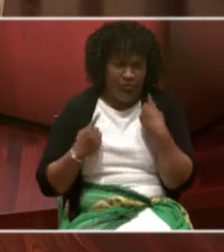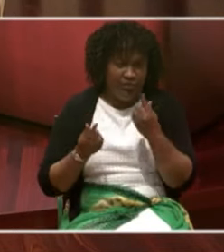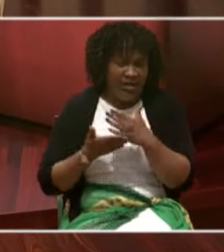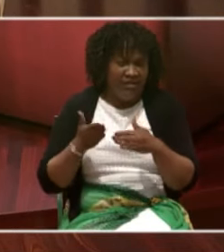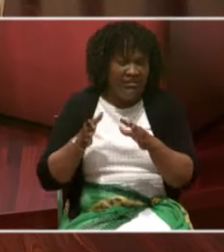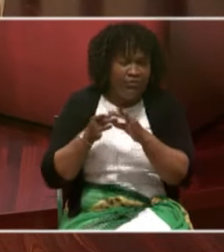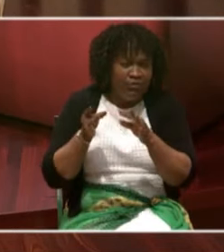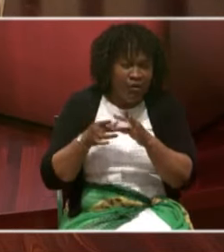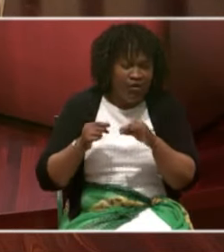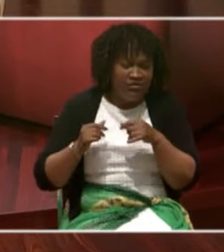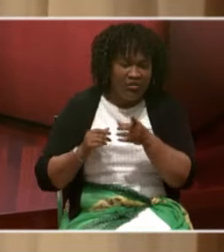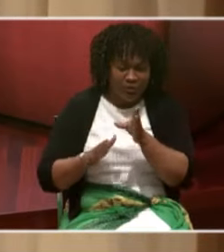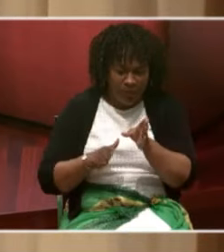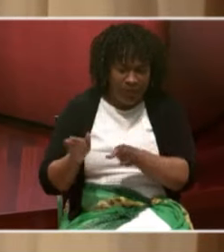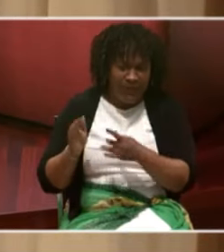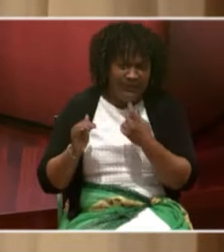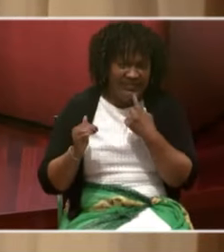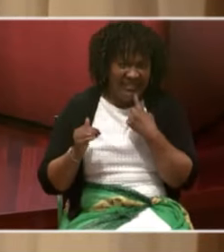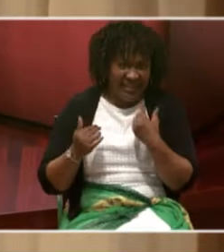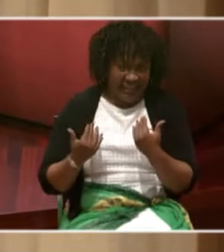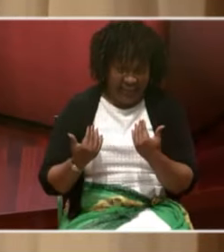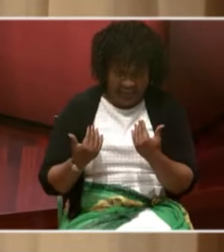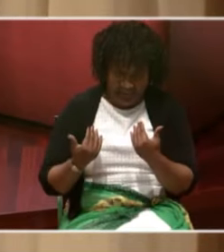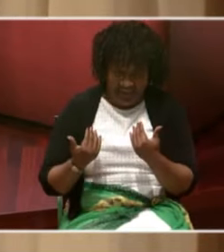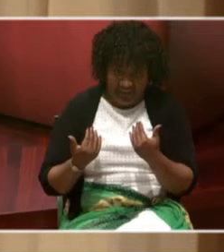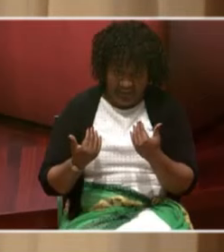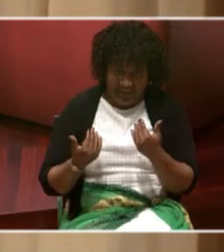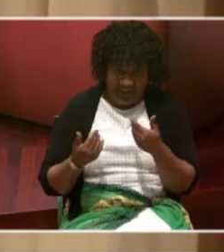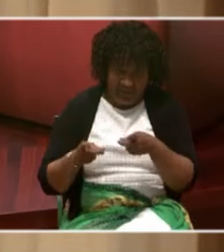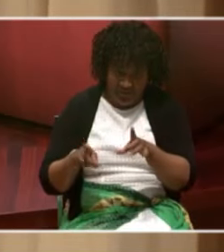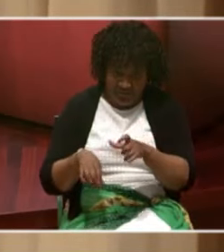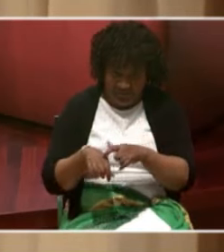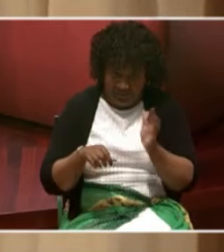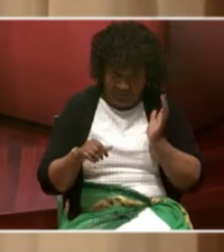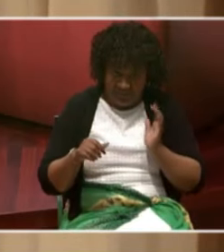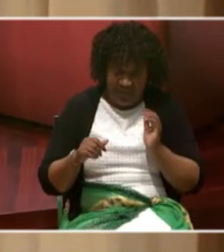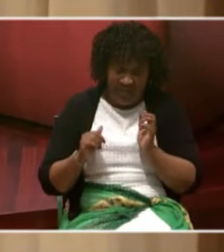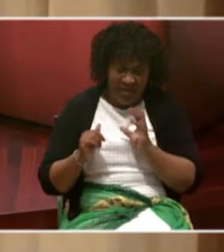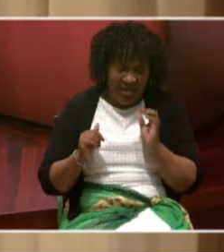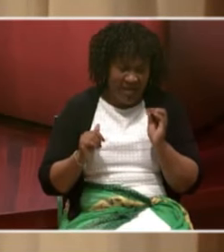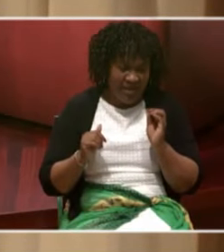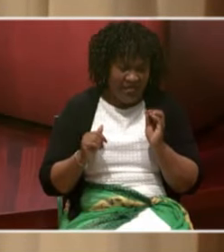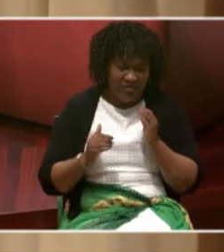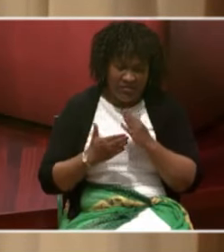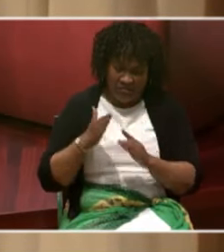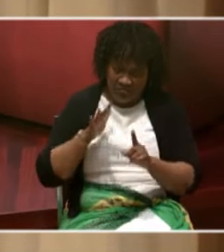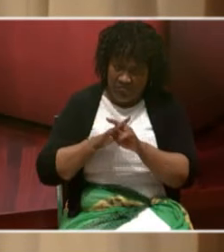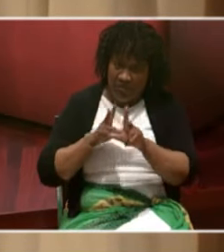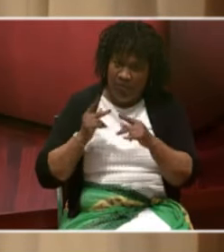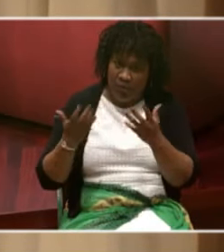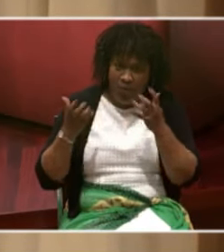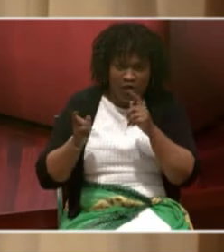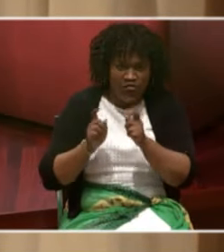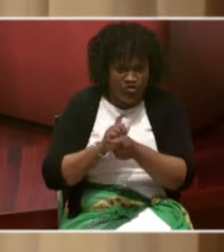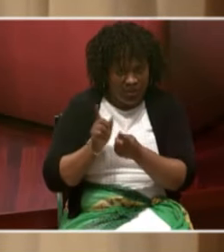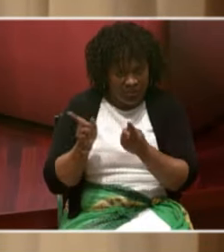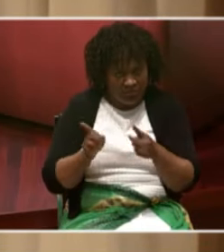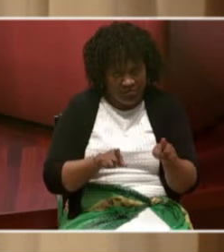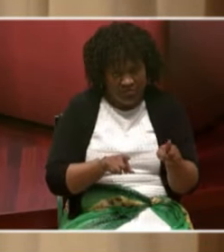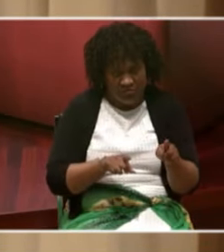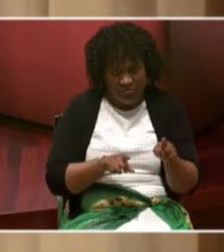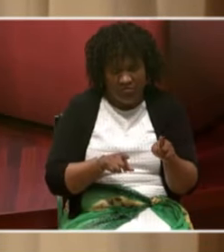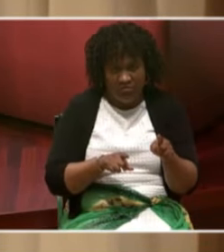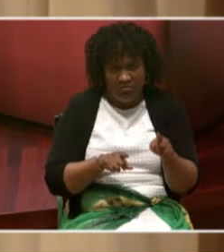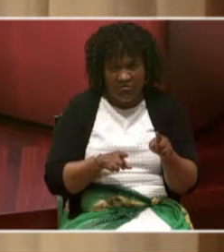And so you tell us to wait. You tell us to be patient. We cannot be patient. We cannot